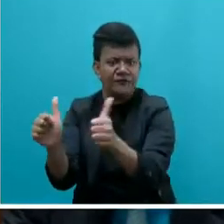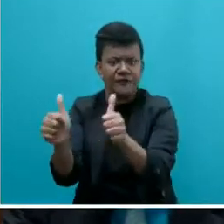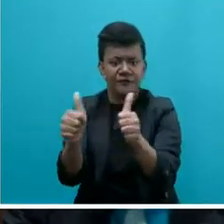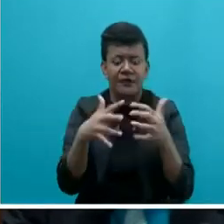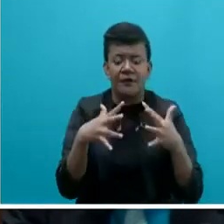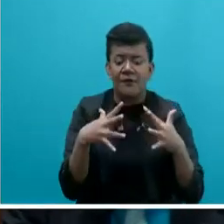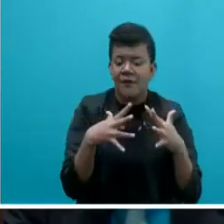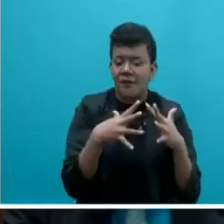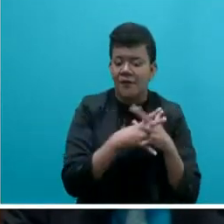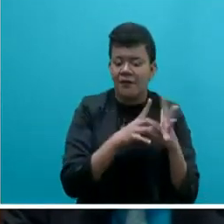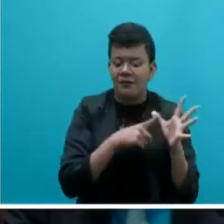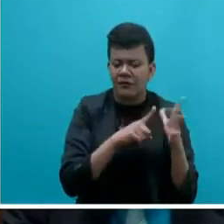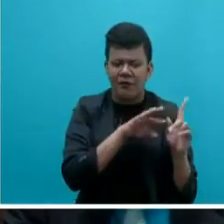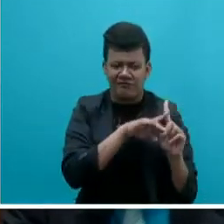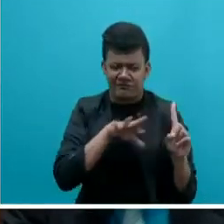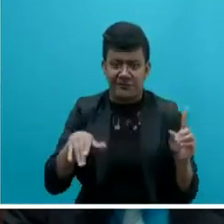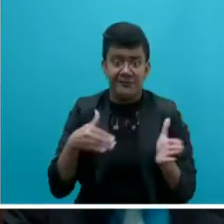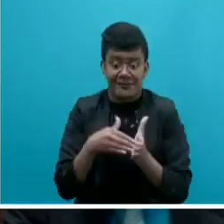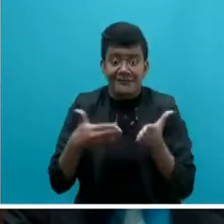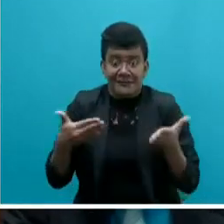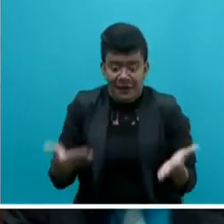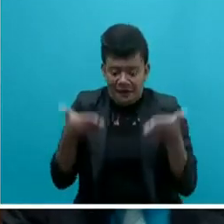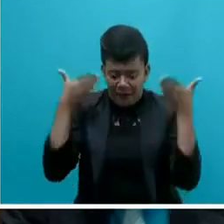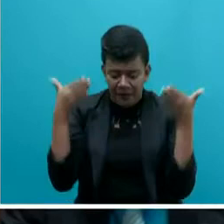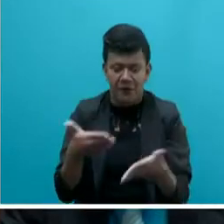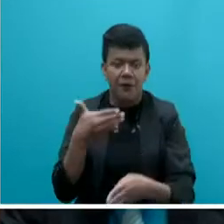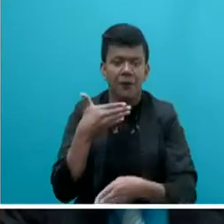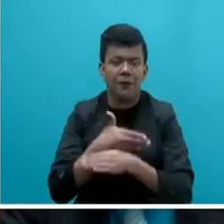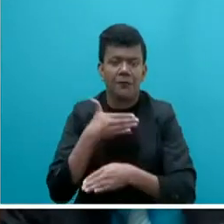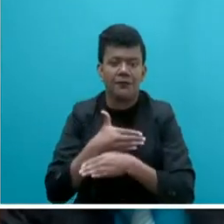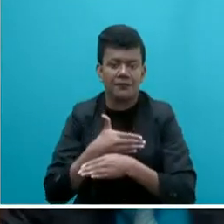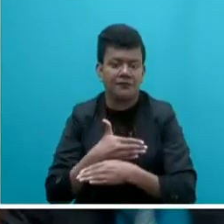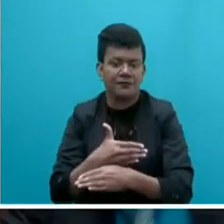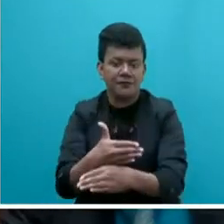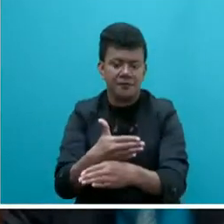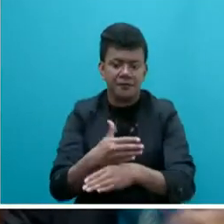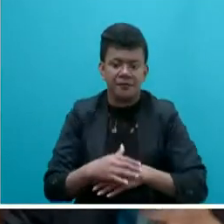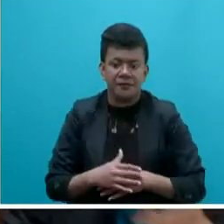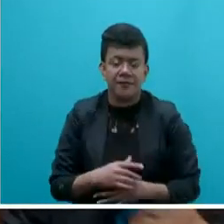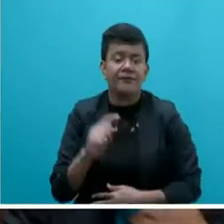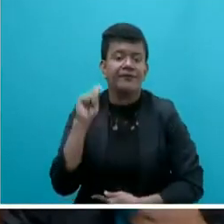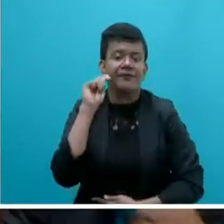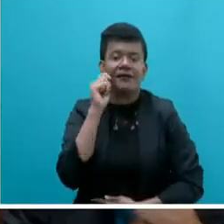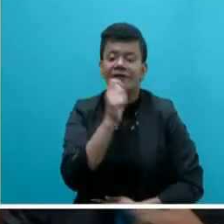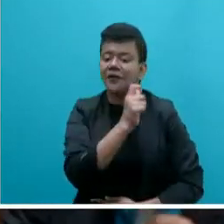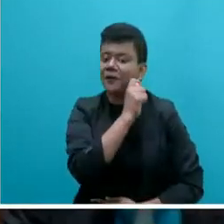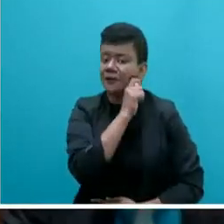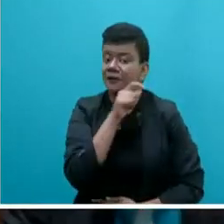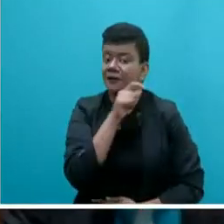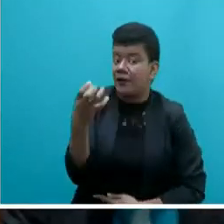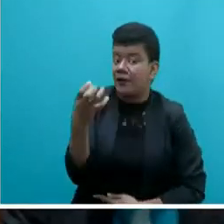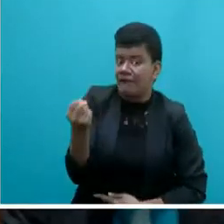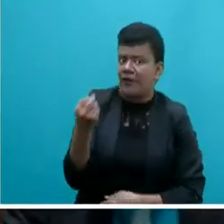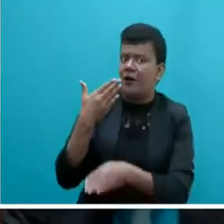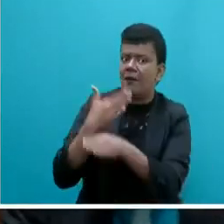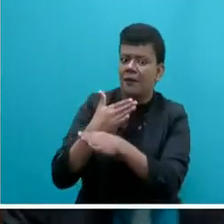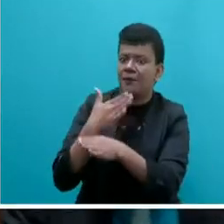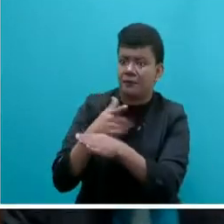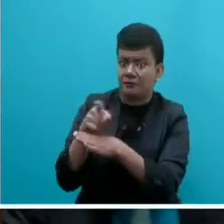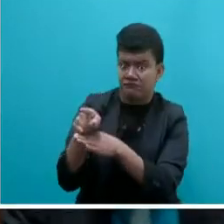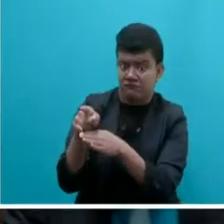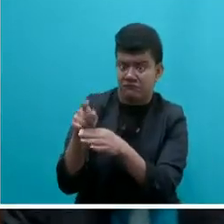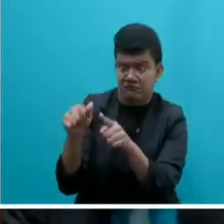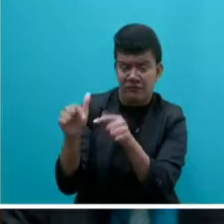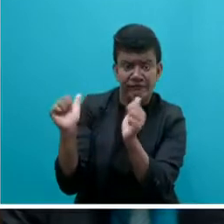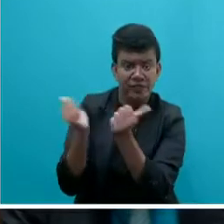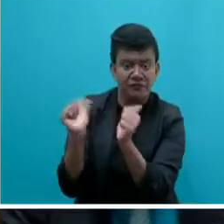village Lotoka, work is in progress. Lamini village Taviuni, work has completed. Nandrau village Tailevu, work